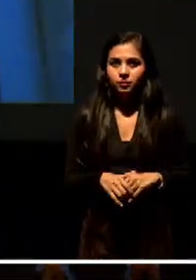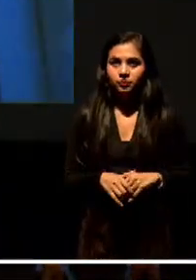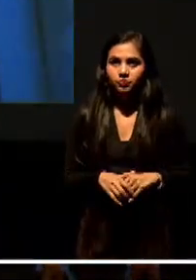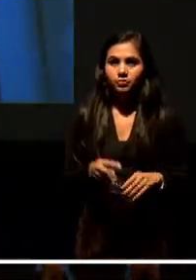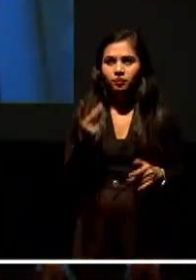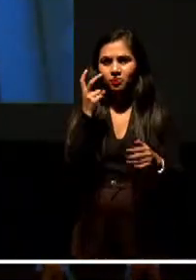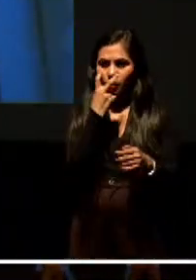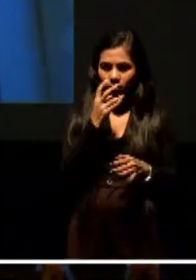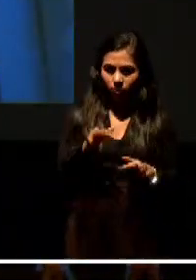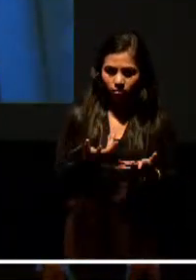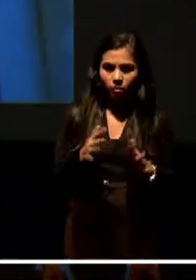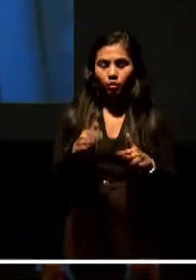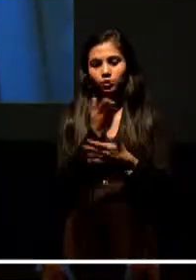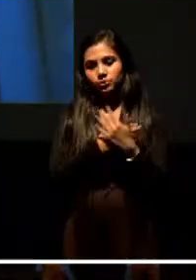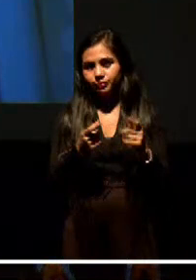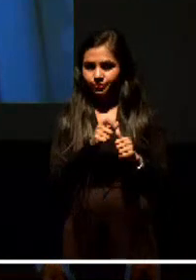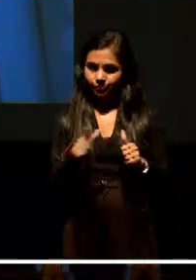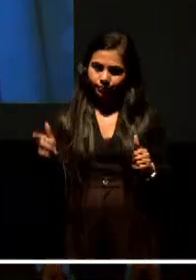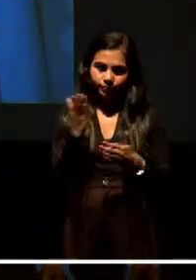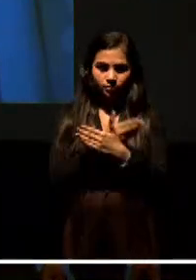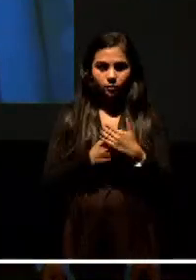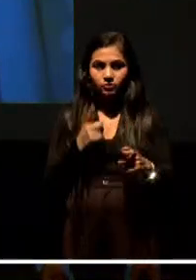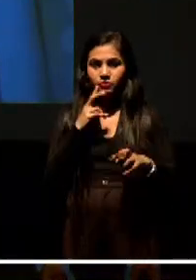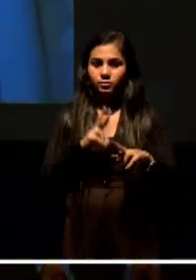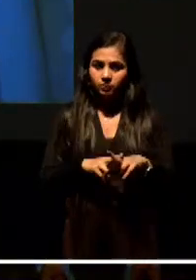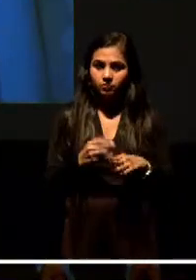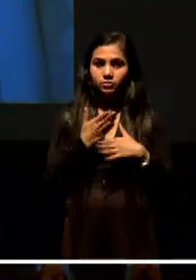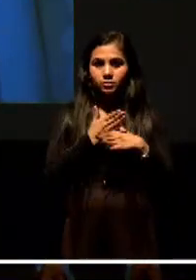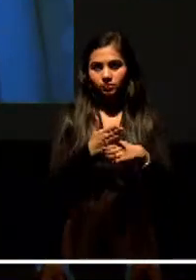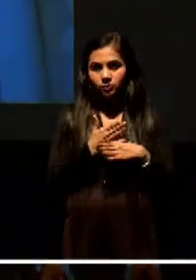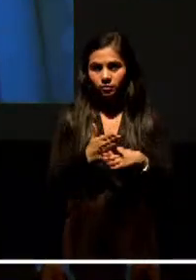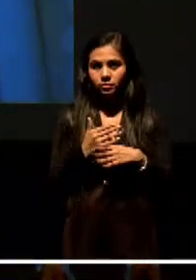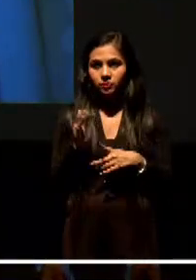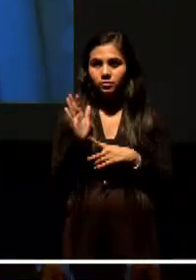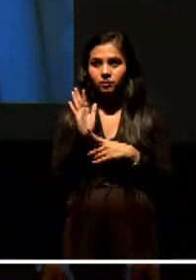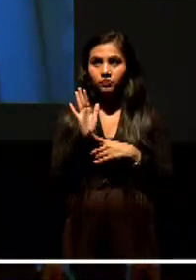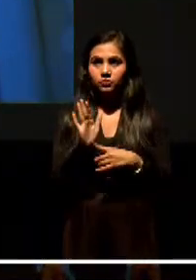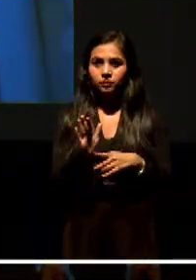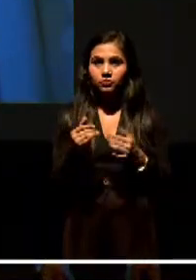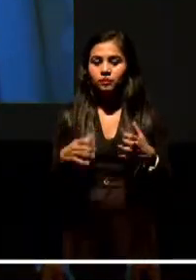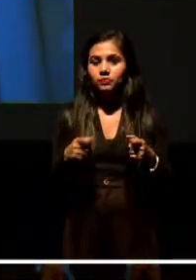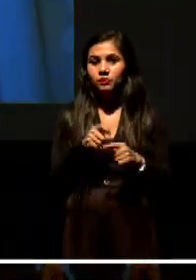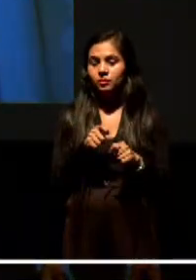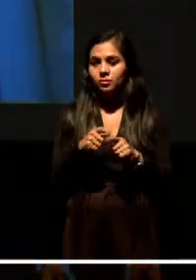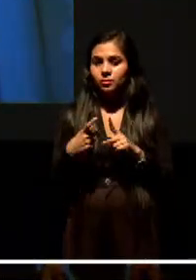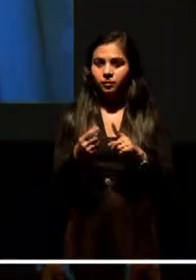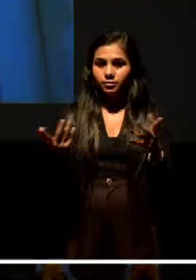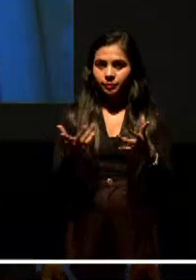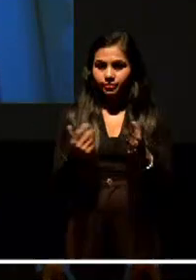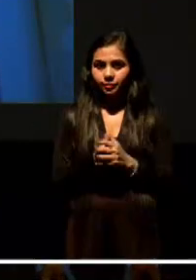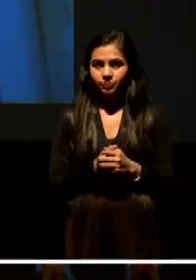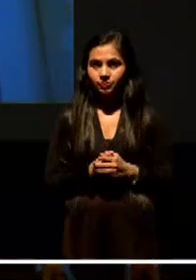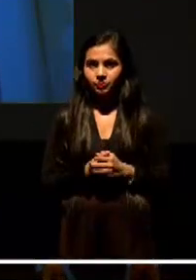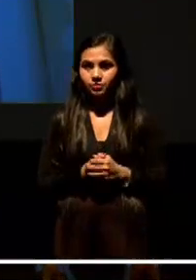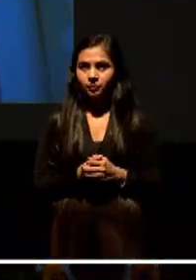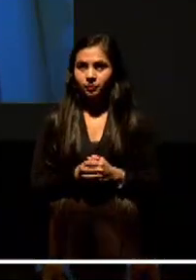visual impairment but all the disabilities. If I can share my screen, I can show you what work we do. Like,